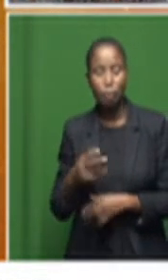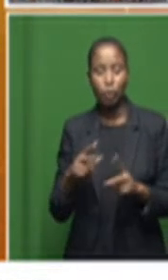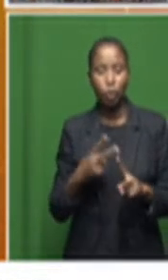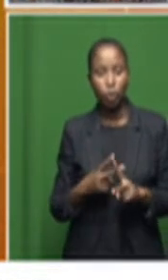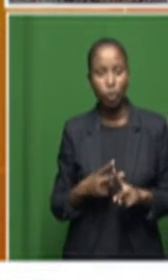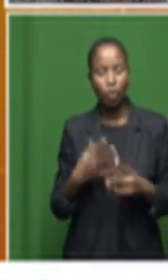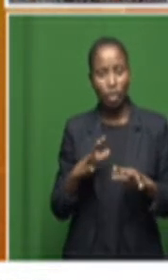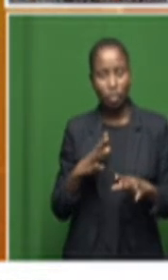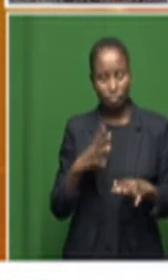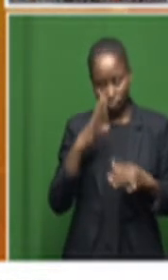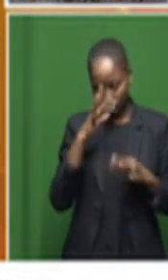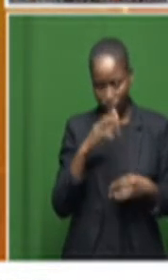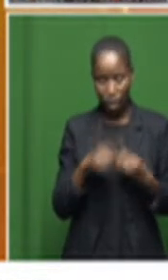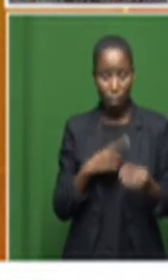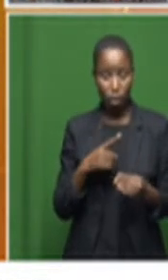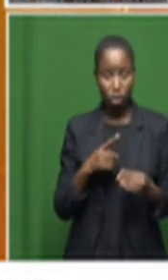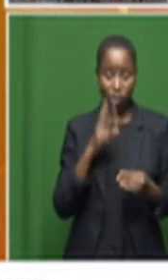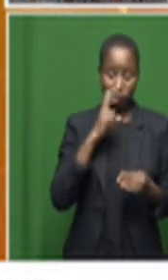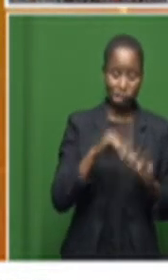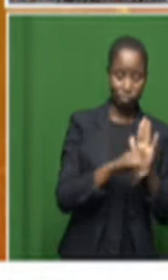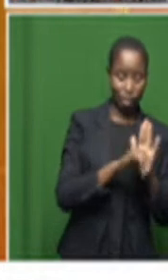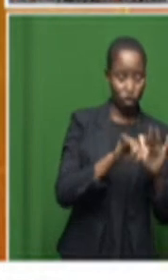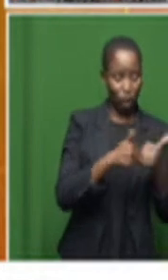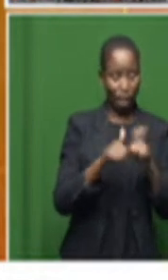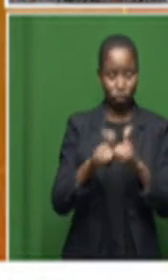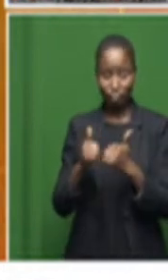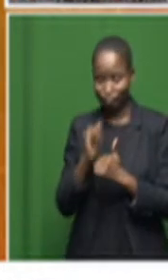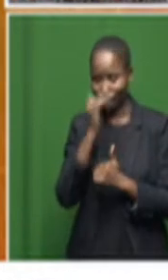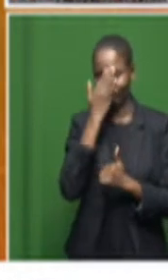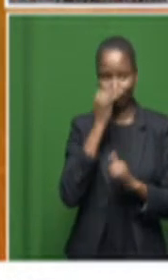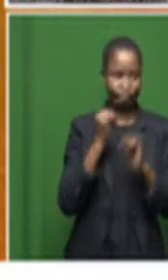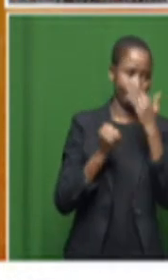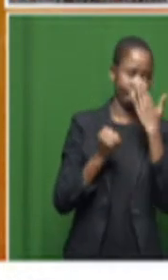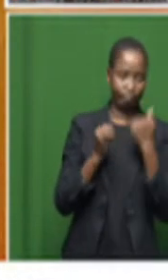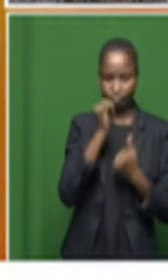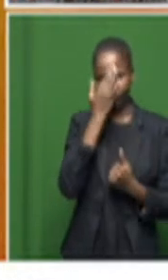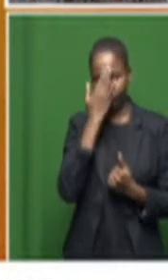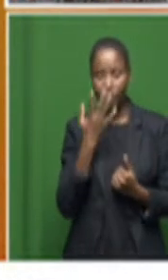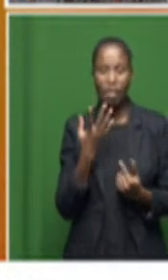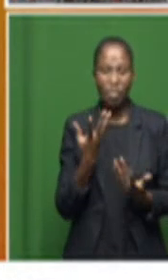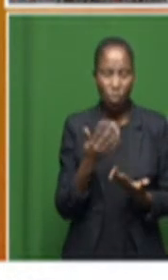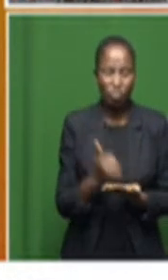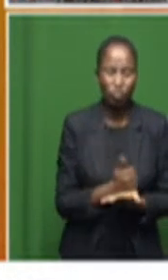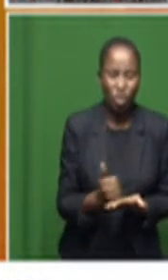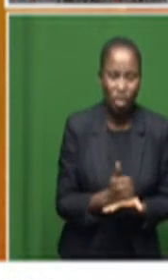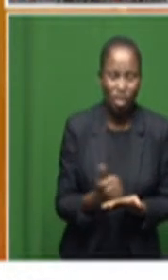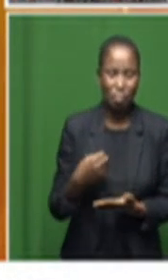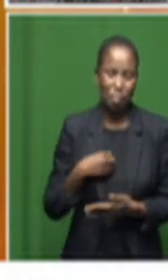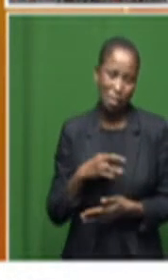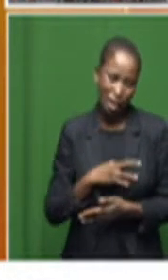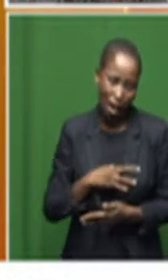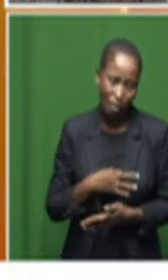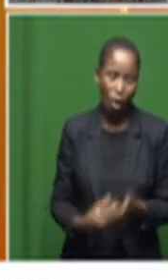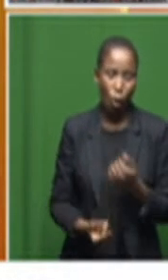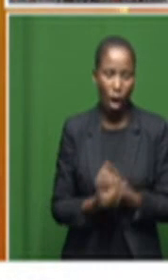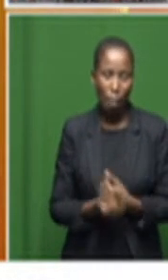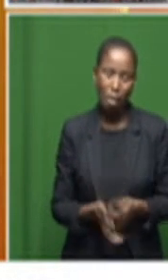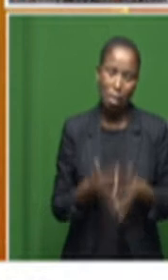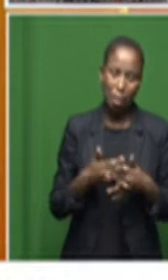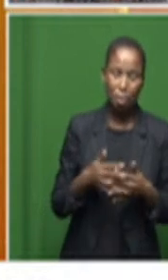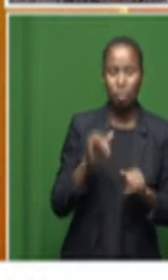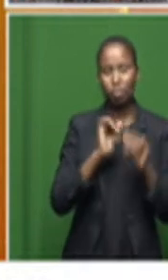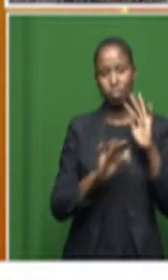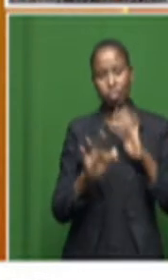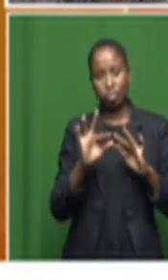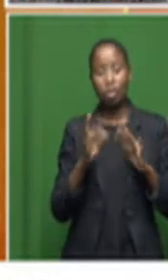terms of challenges that we met during that time, in terms of registering employees and issuing vouchers. So